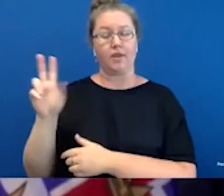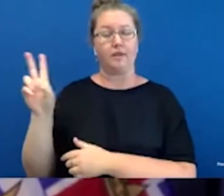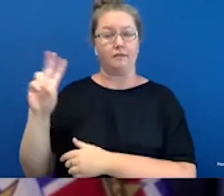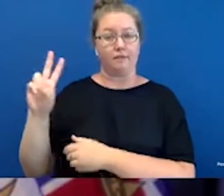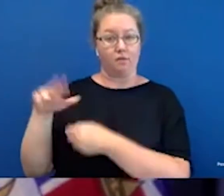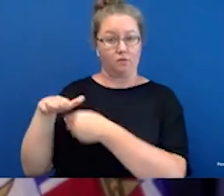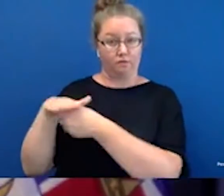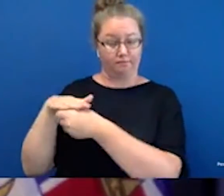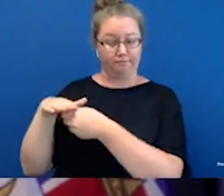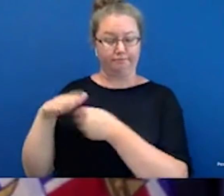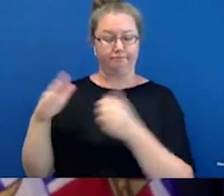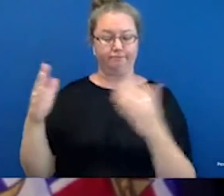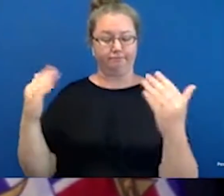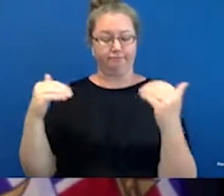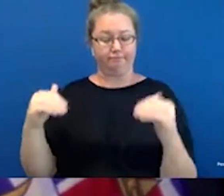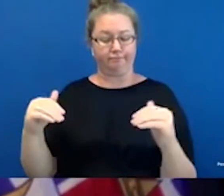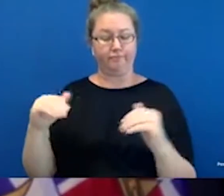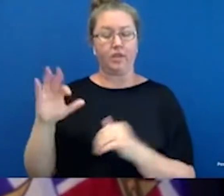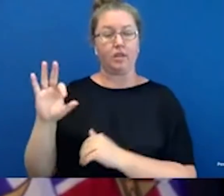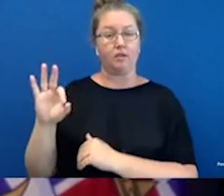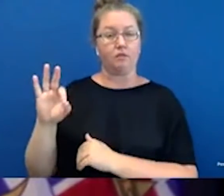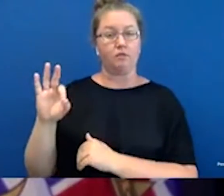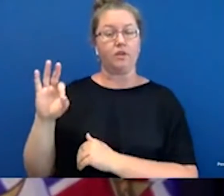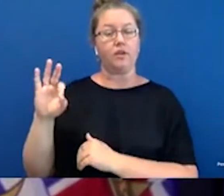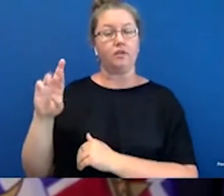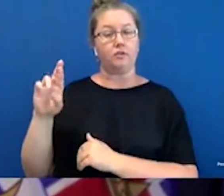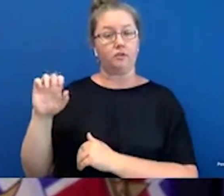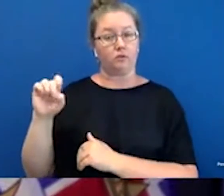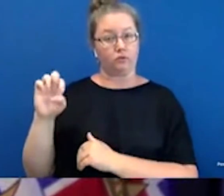2,343 people in the Vancouver coastal health area,